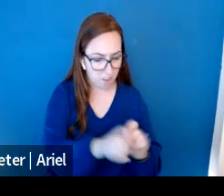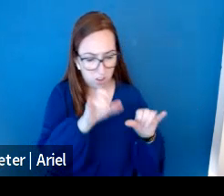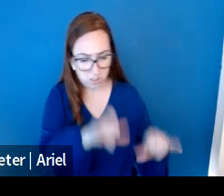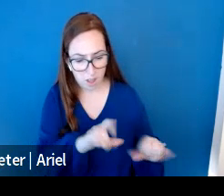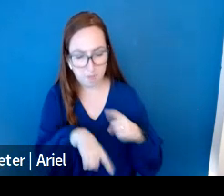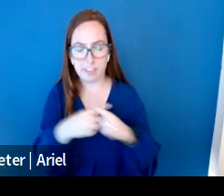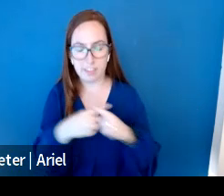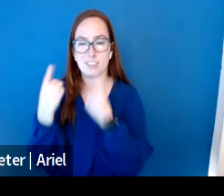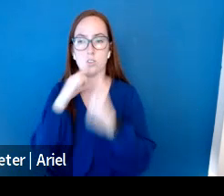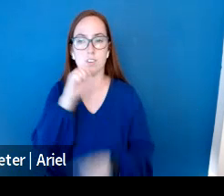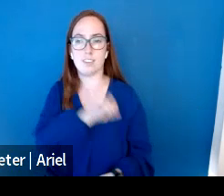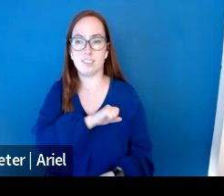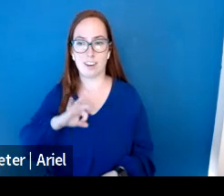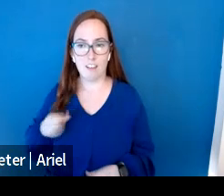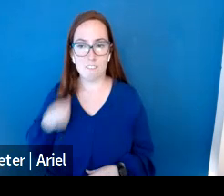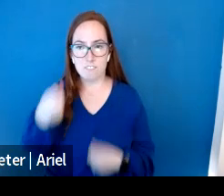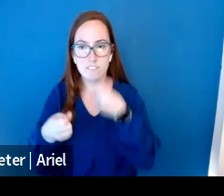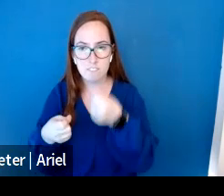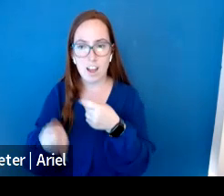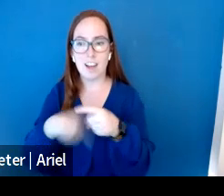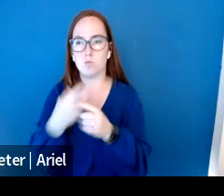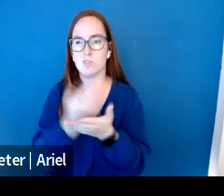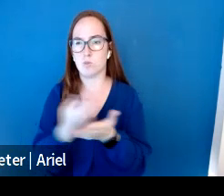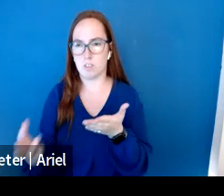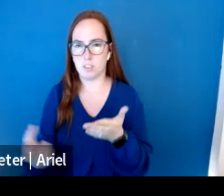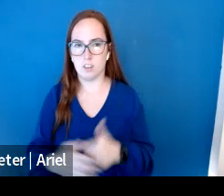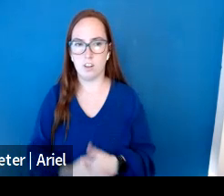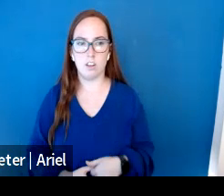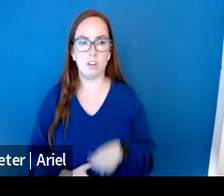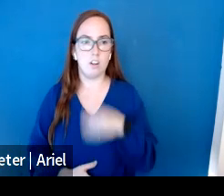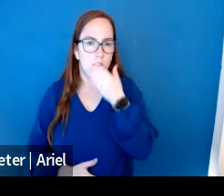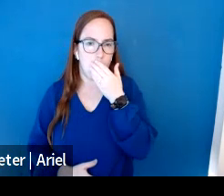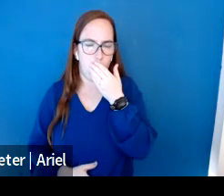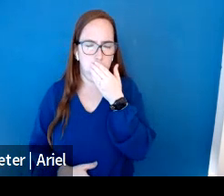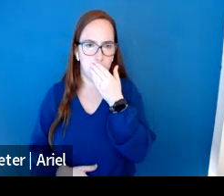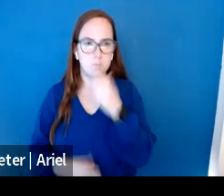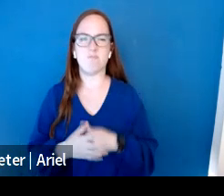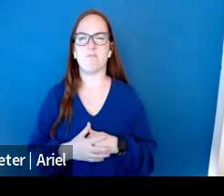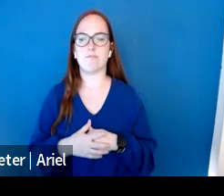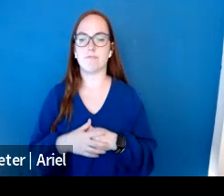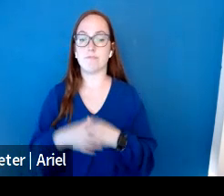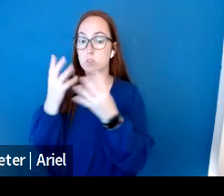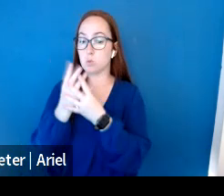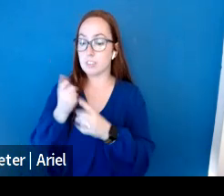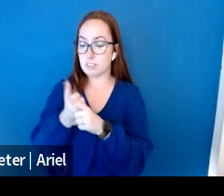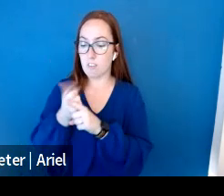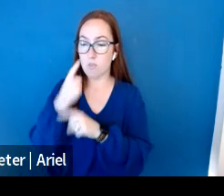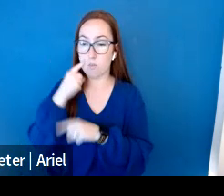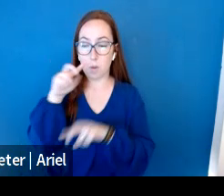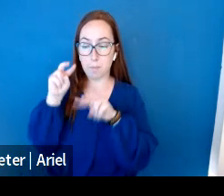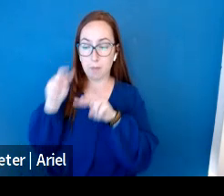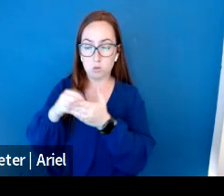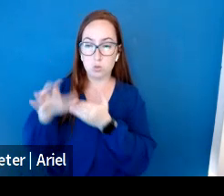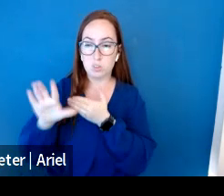or services. So we need screeners that monitor students' mental health, that